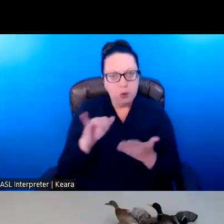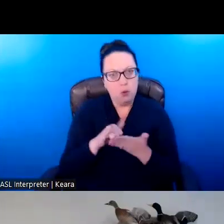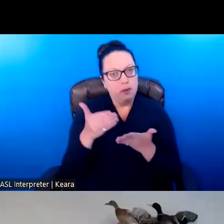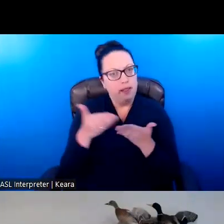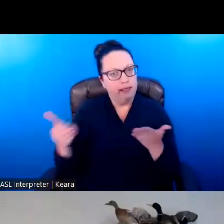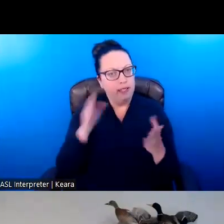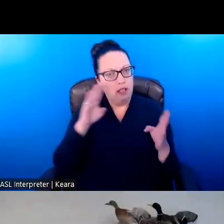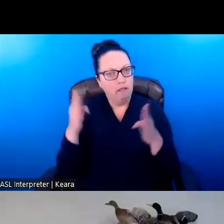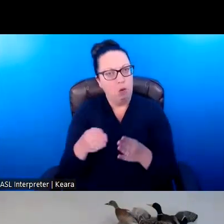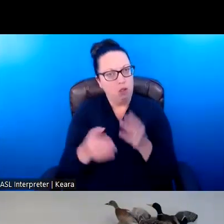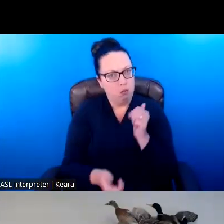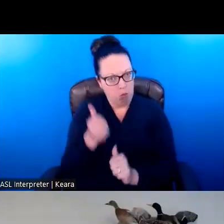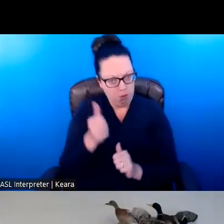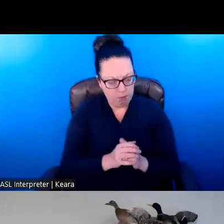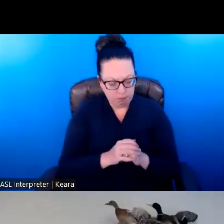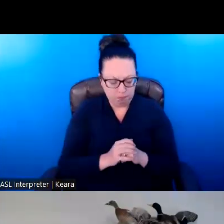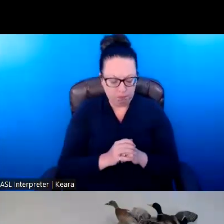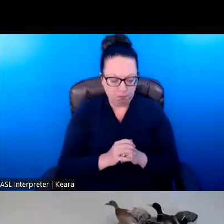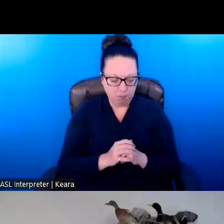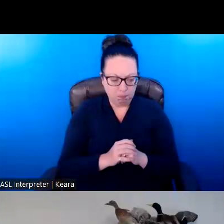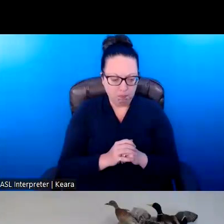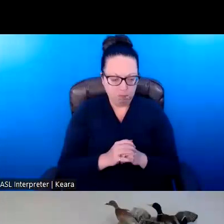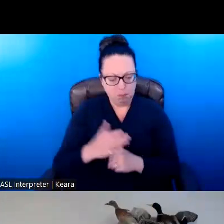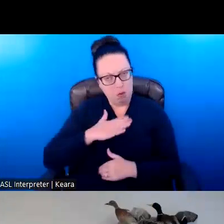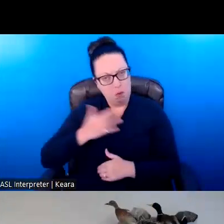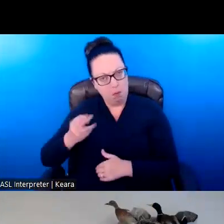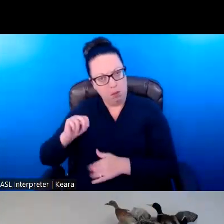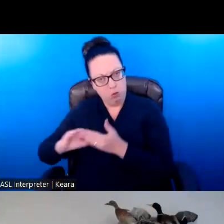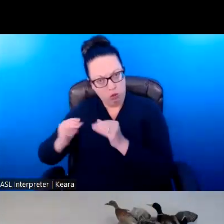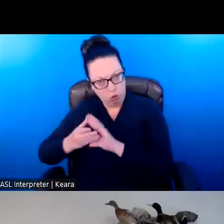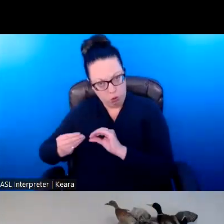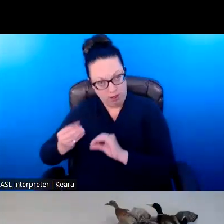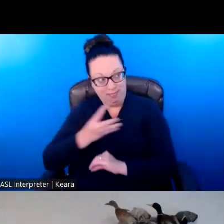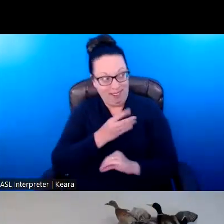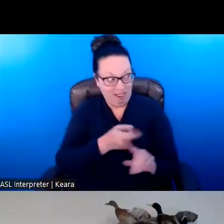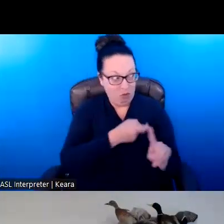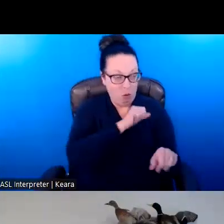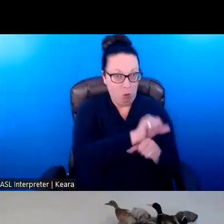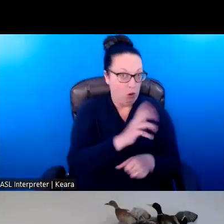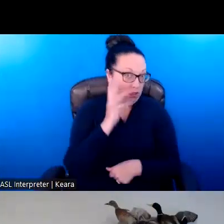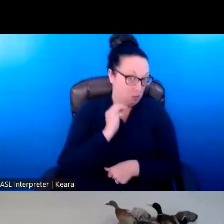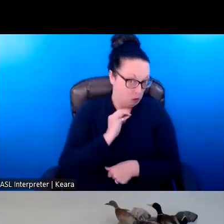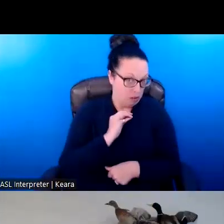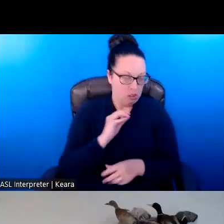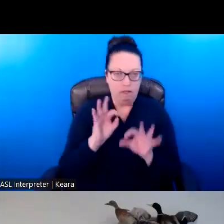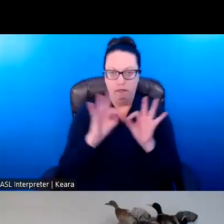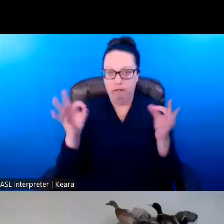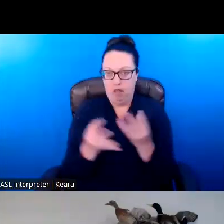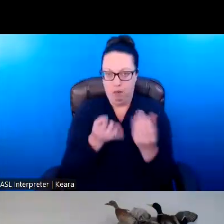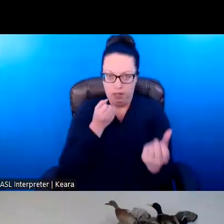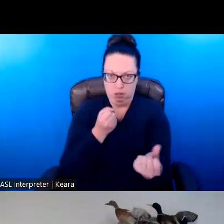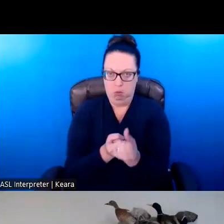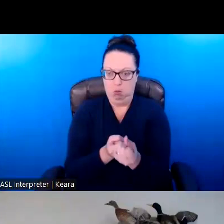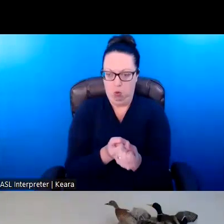most. And I'll tell you, both from my own story and my work, that the family support that's there